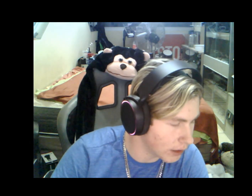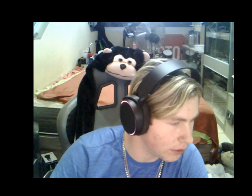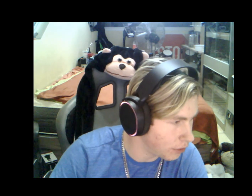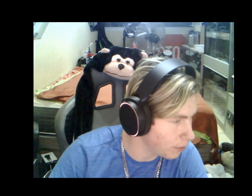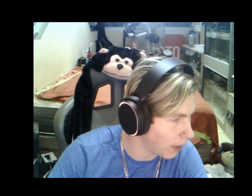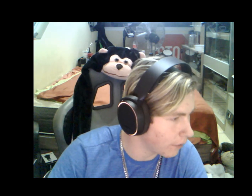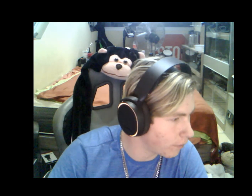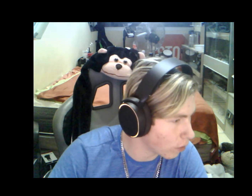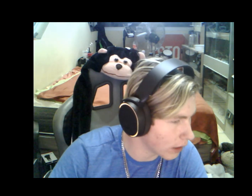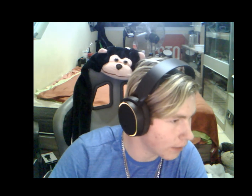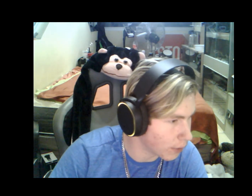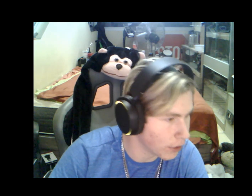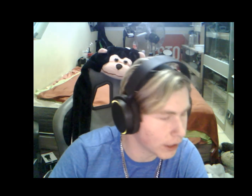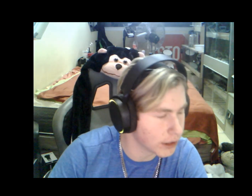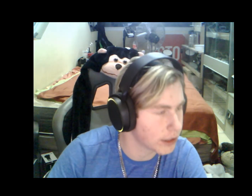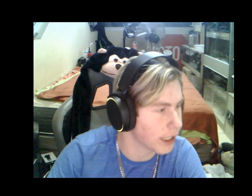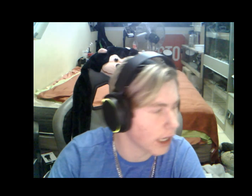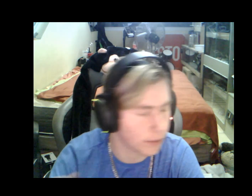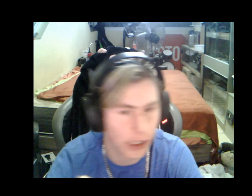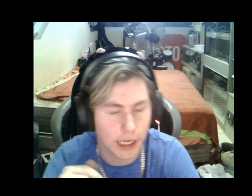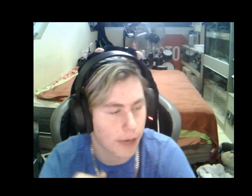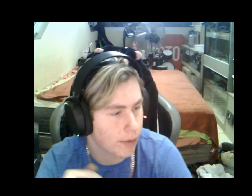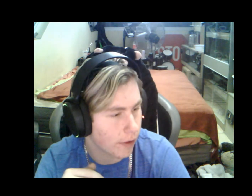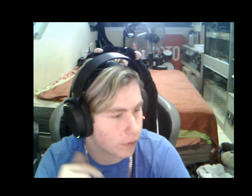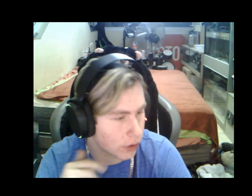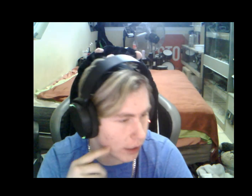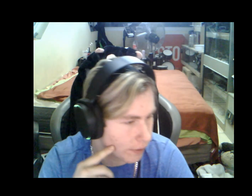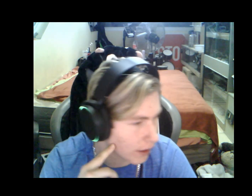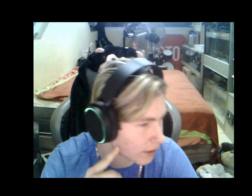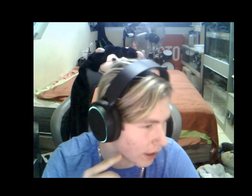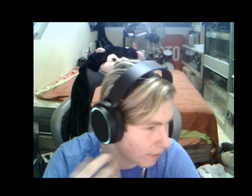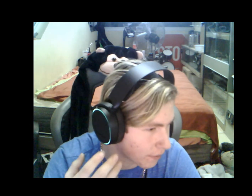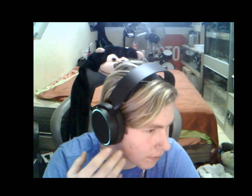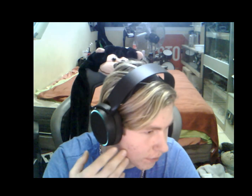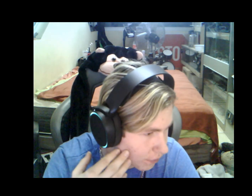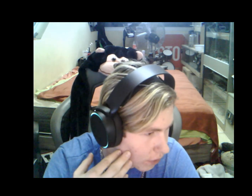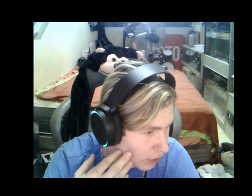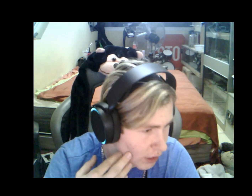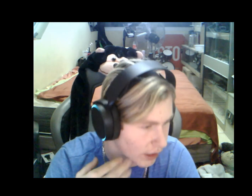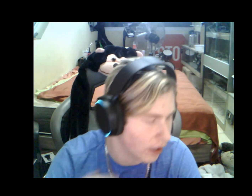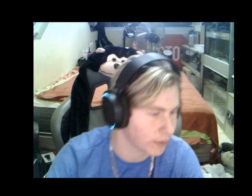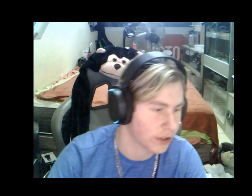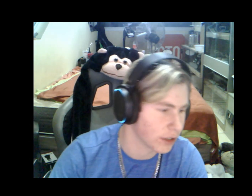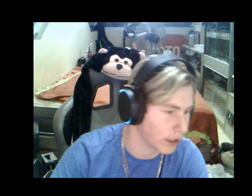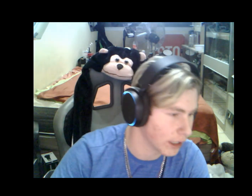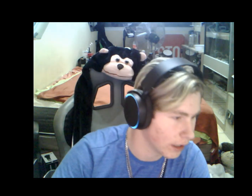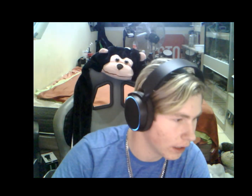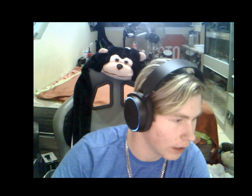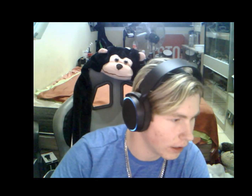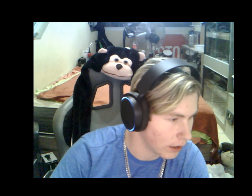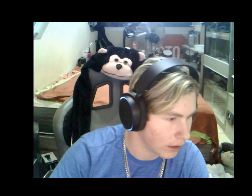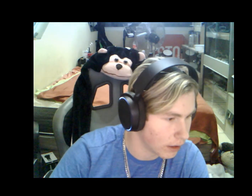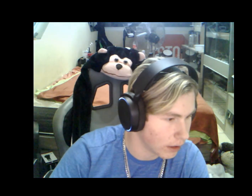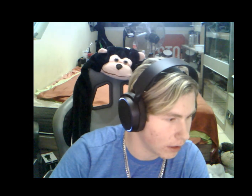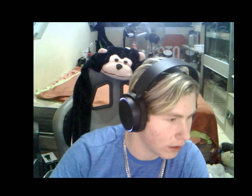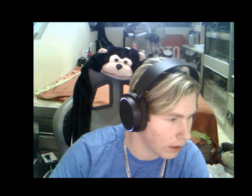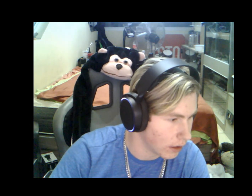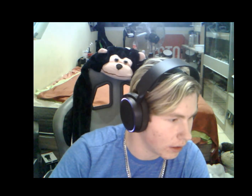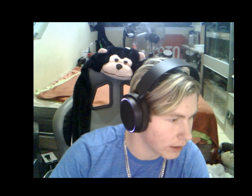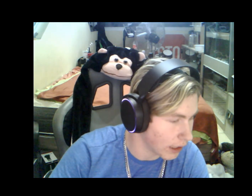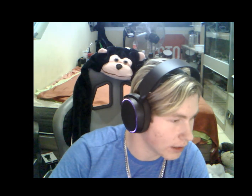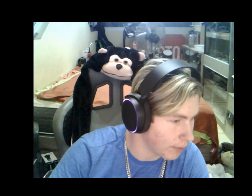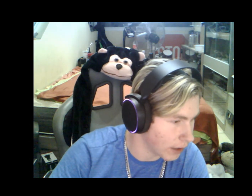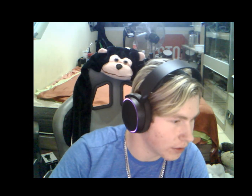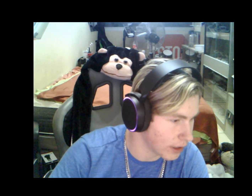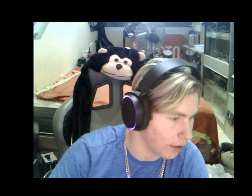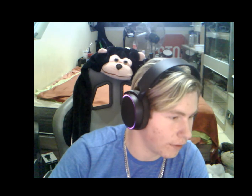I do play Fortnite, bro. You can just check out my name in my Fortnite videos. I've forgotten it now. I'm so sorry.